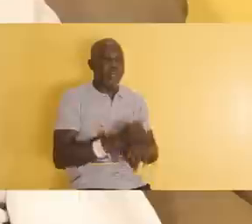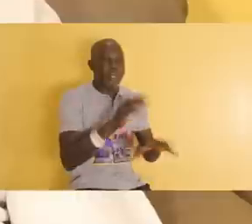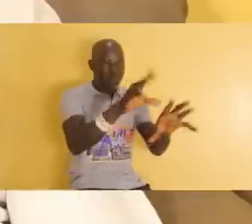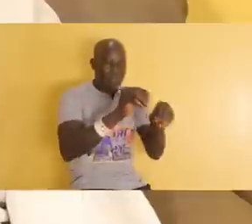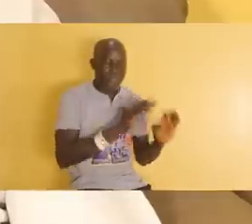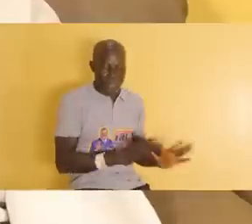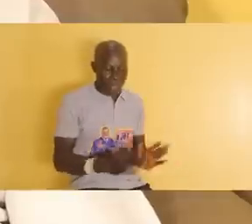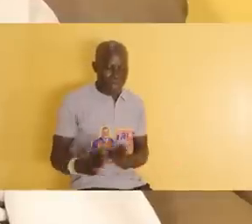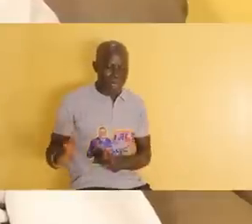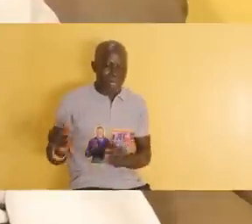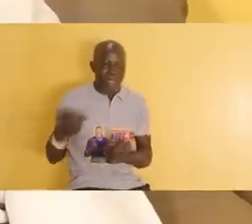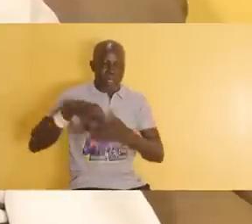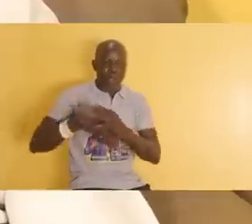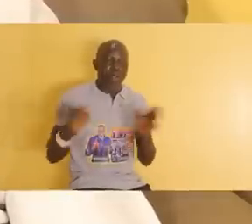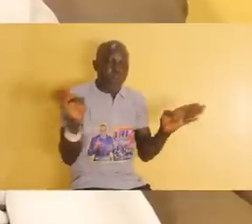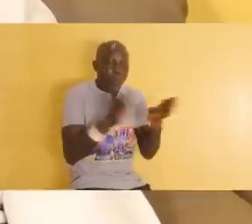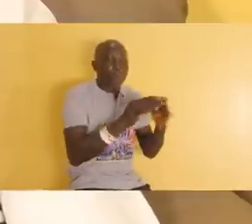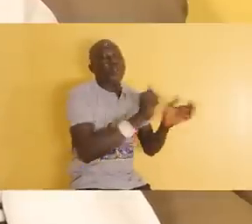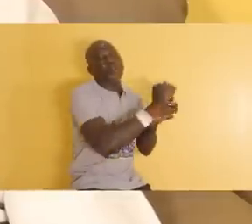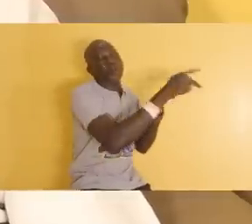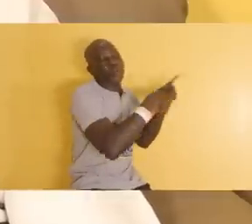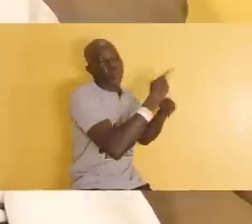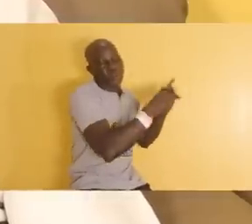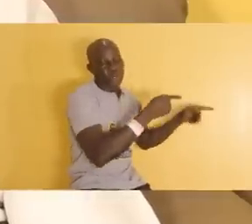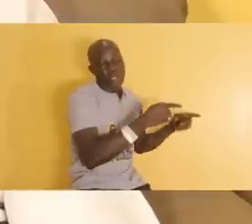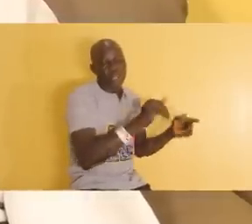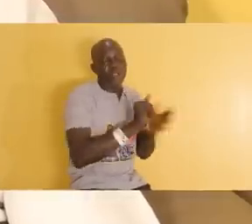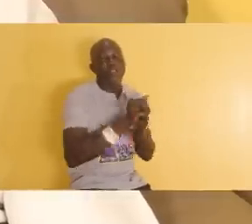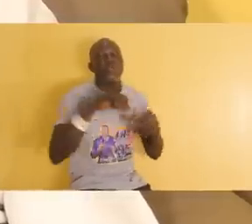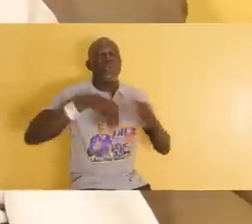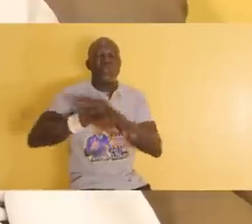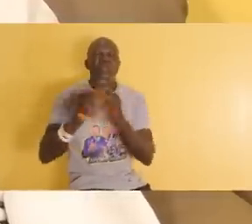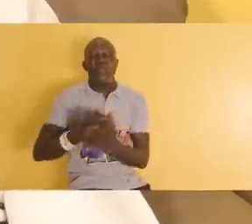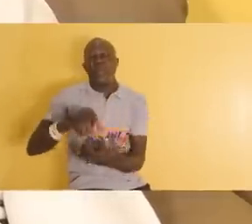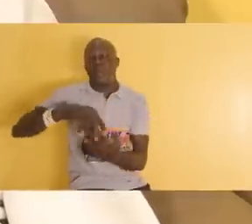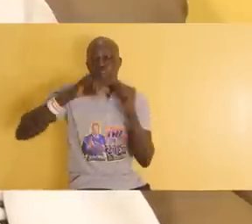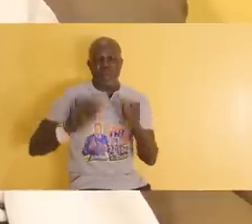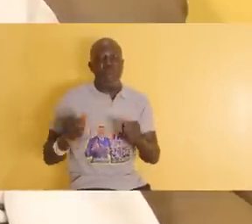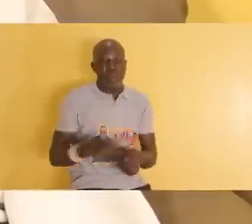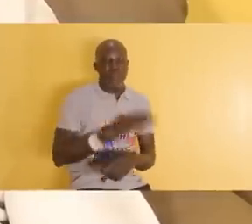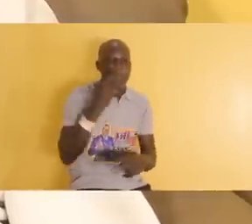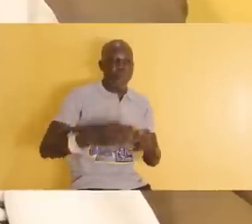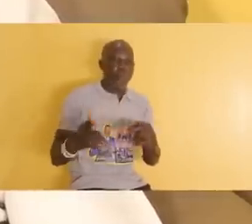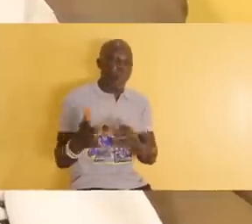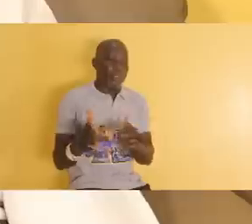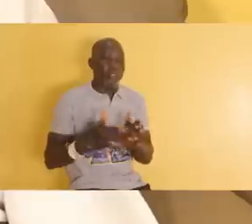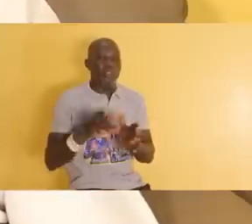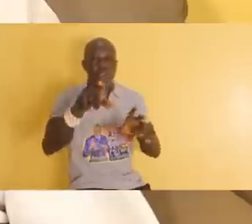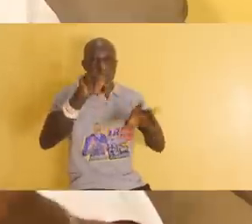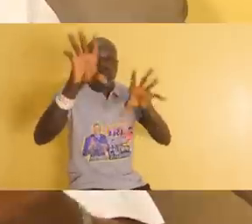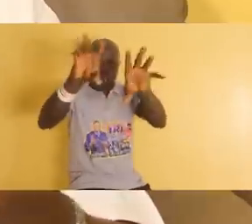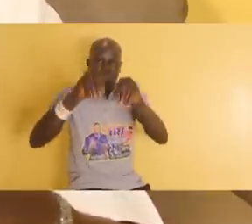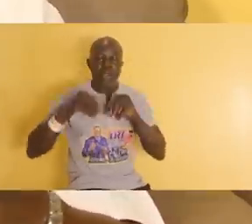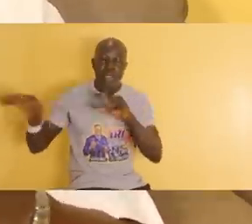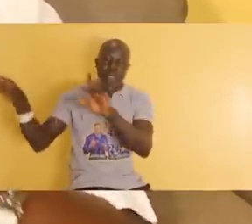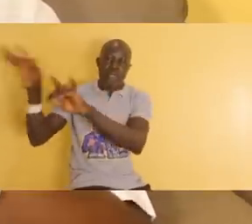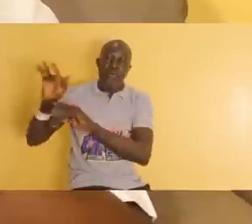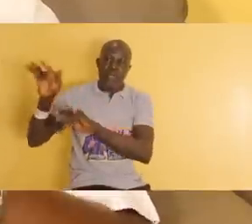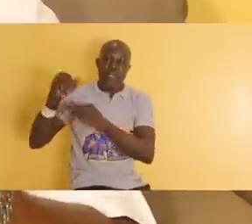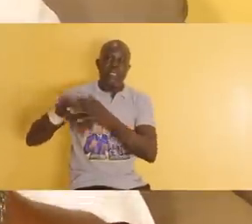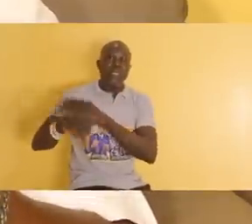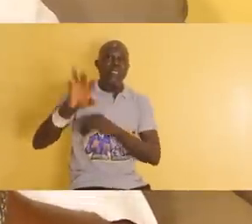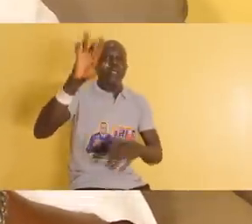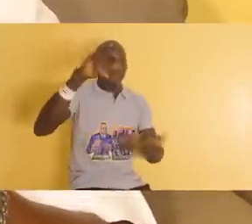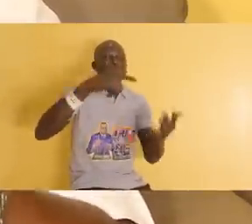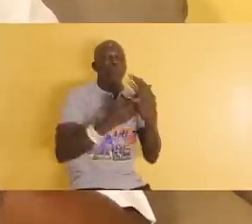prepared to have encounter with the prophet. That's it. This will be powerful. In the name of Jesus. Why are you back? Amen. I go